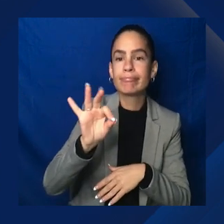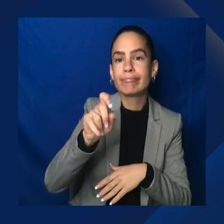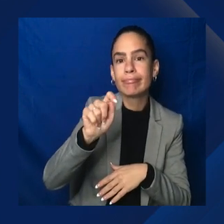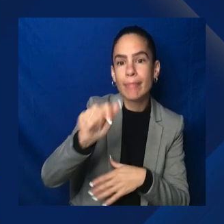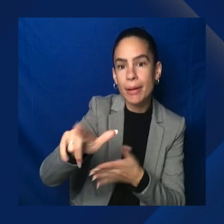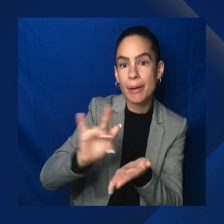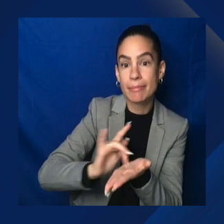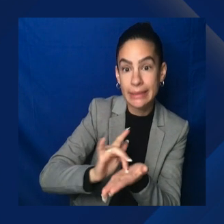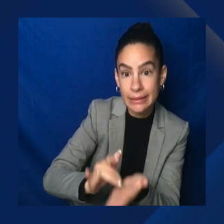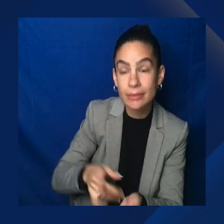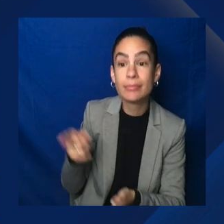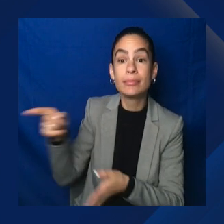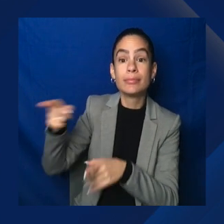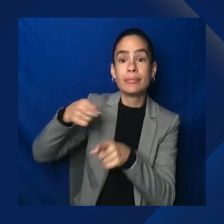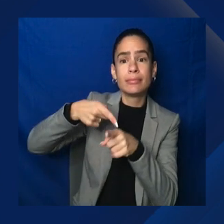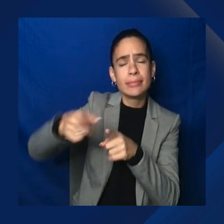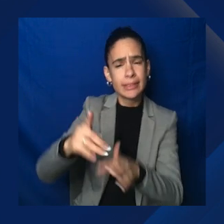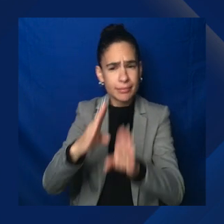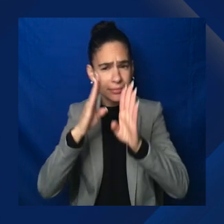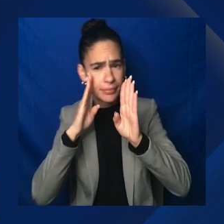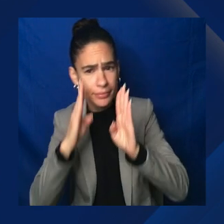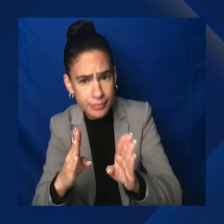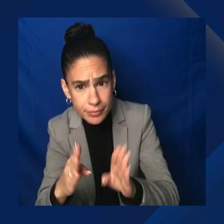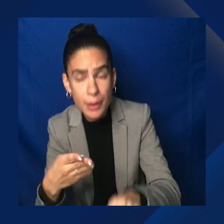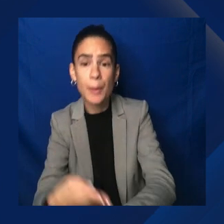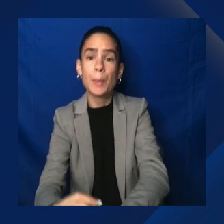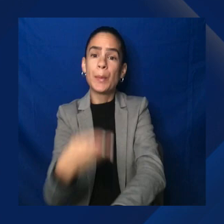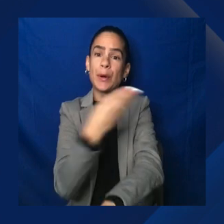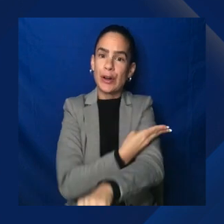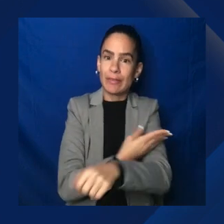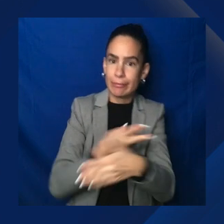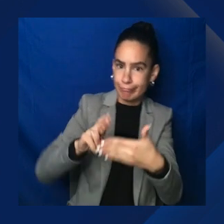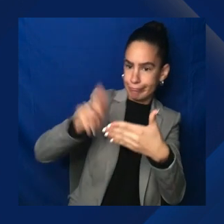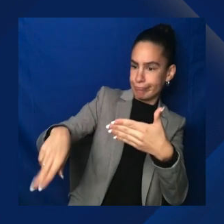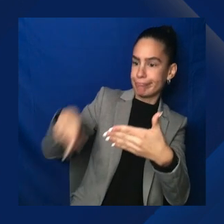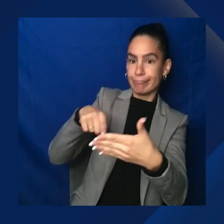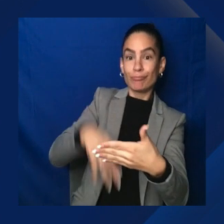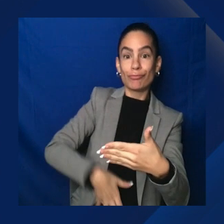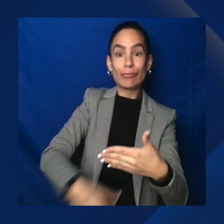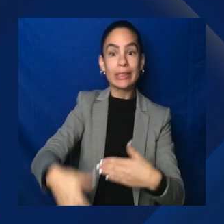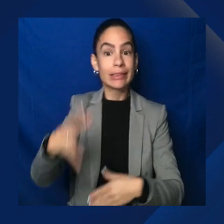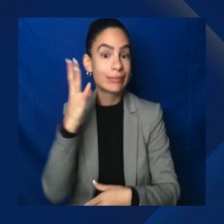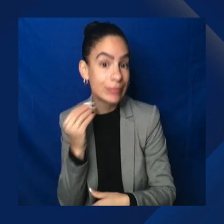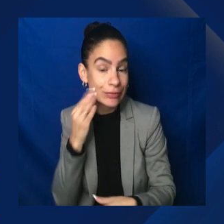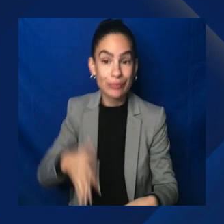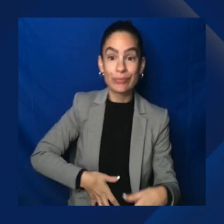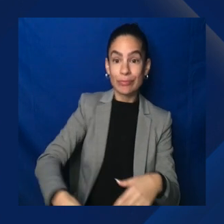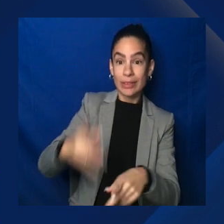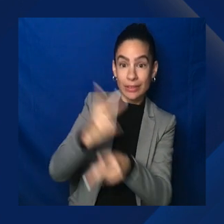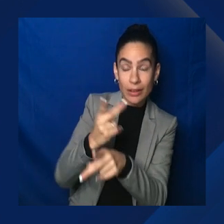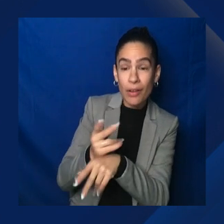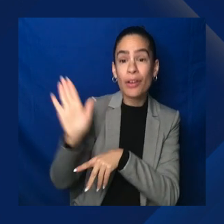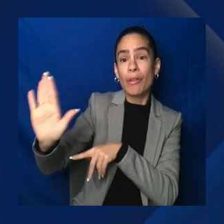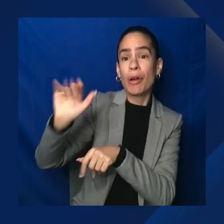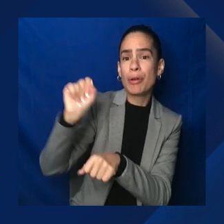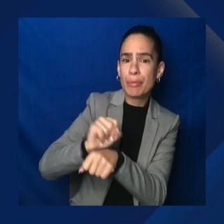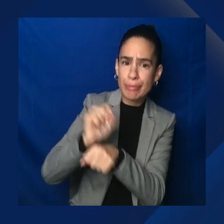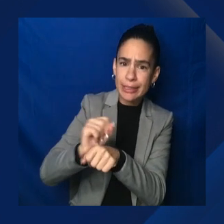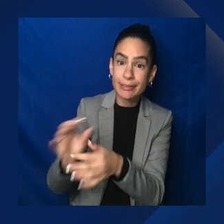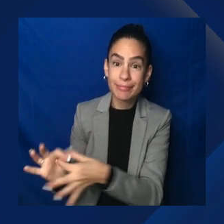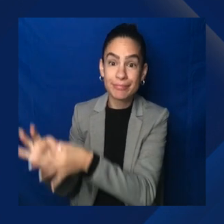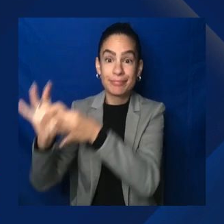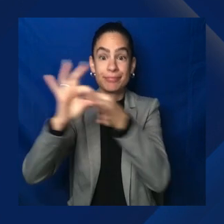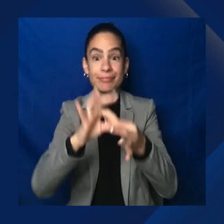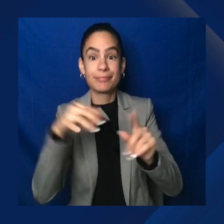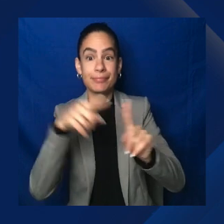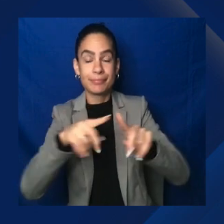outcomes. And her work is a testament to the motto, willing is not enough, we